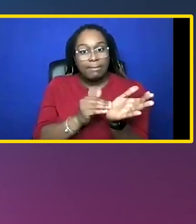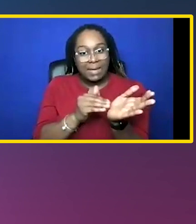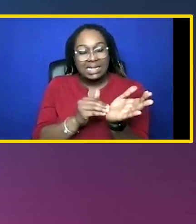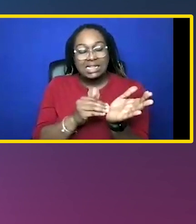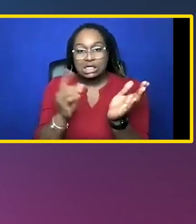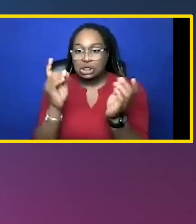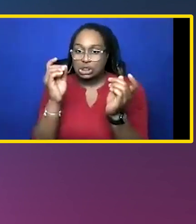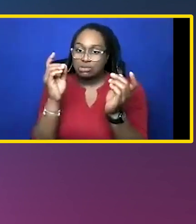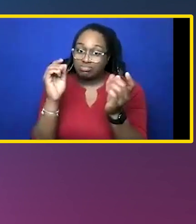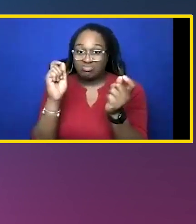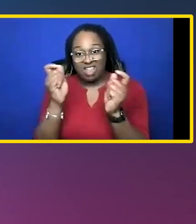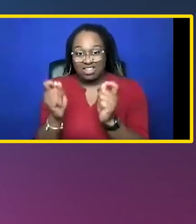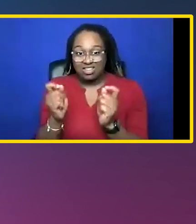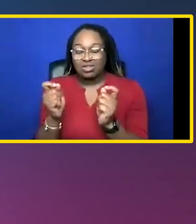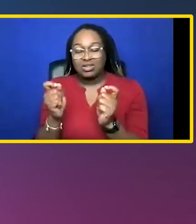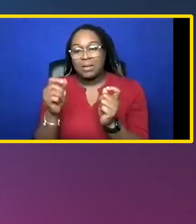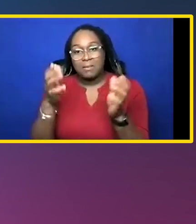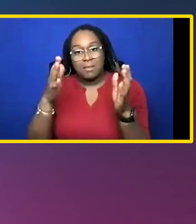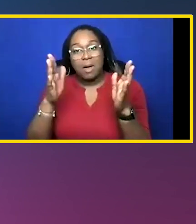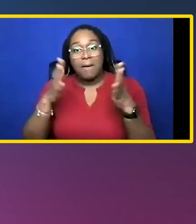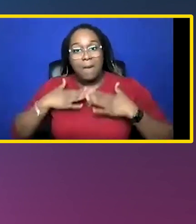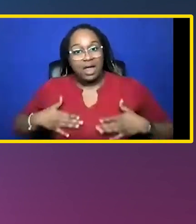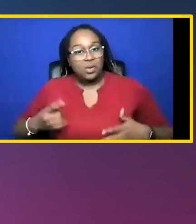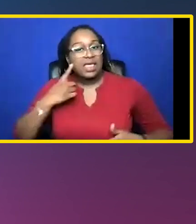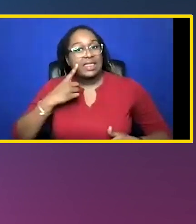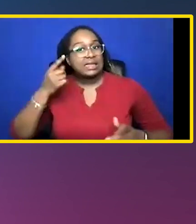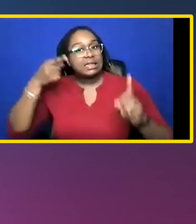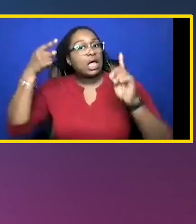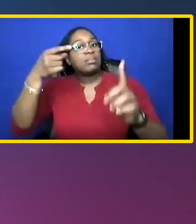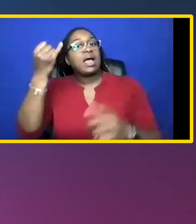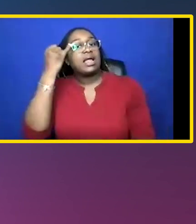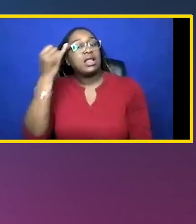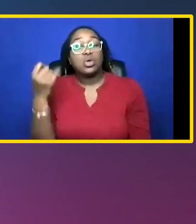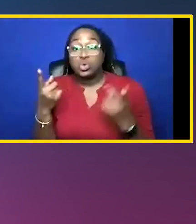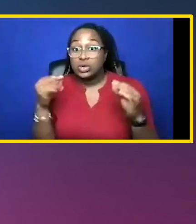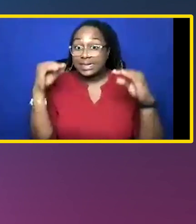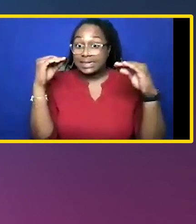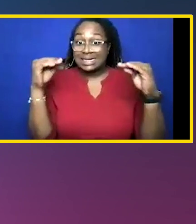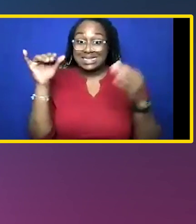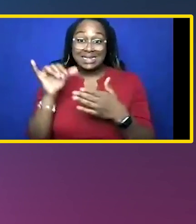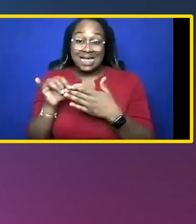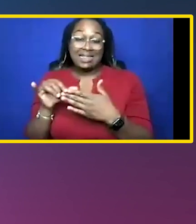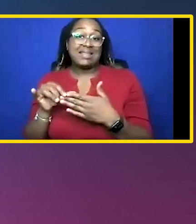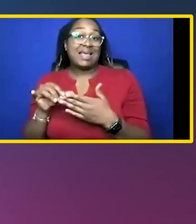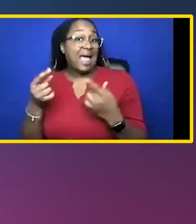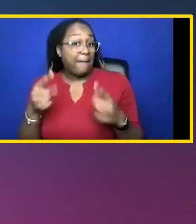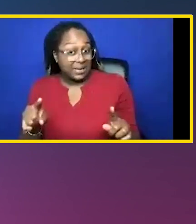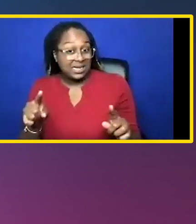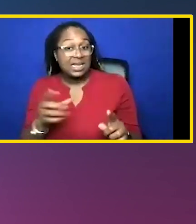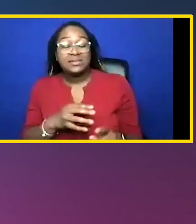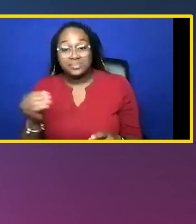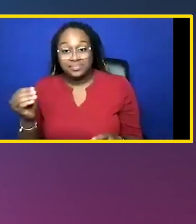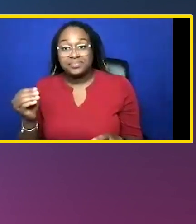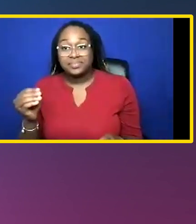that they think are the ideal. What we need to do, in my opinion, is to teach individuals that this is happening,